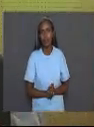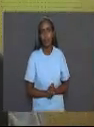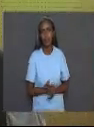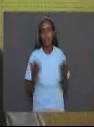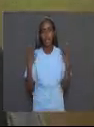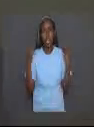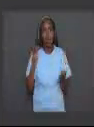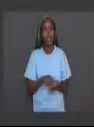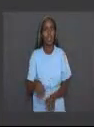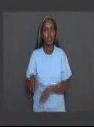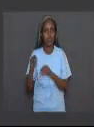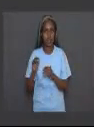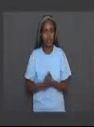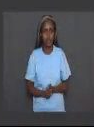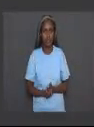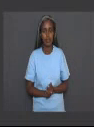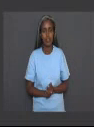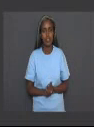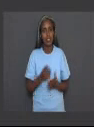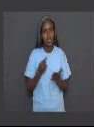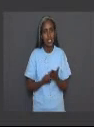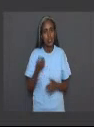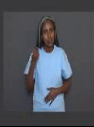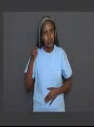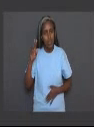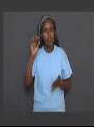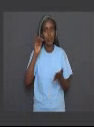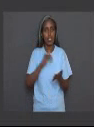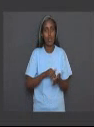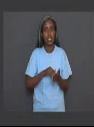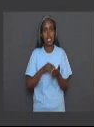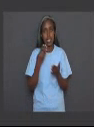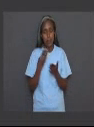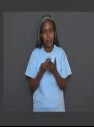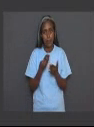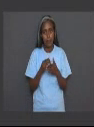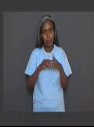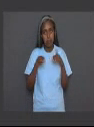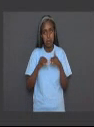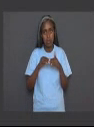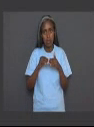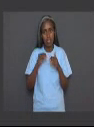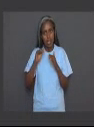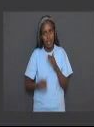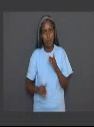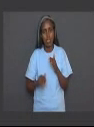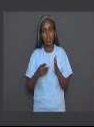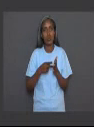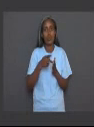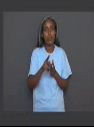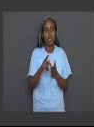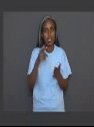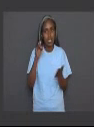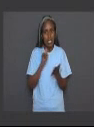Hello again, students. There is 12,000 birr remaining to be paid. So